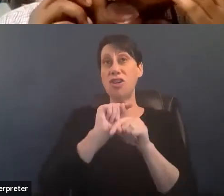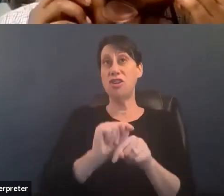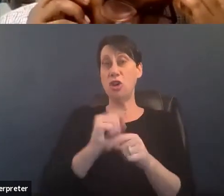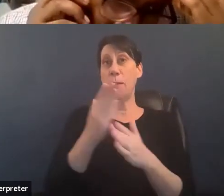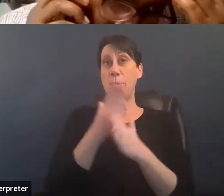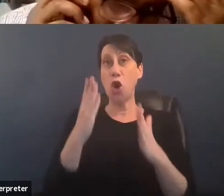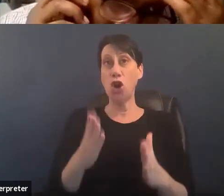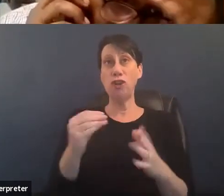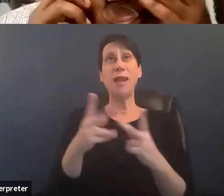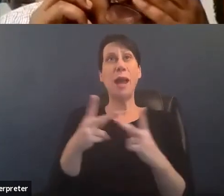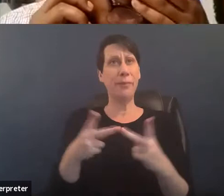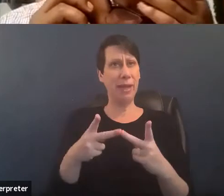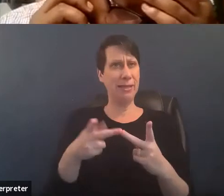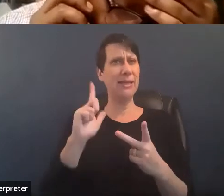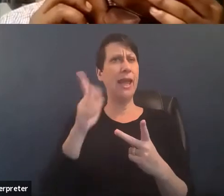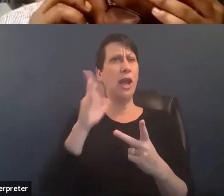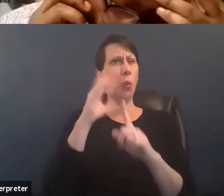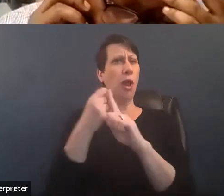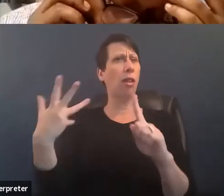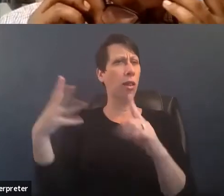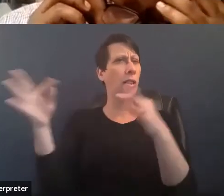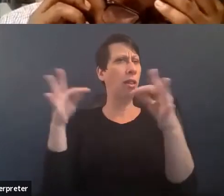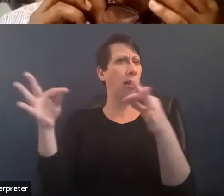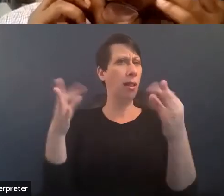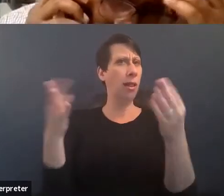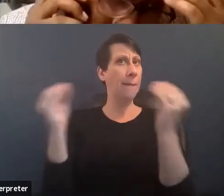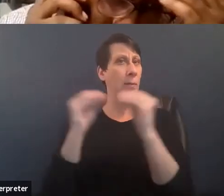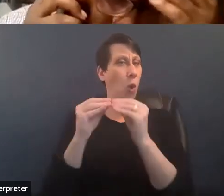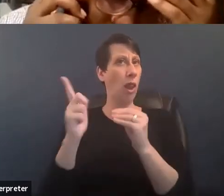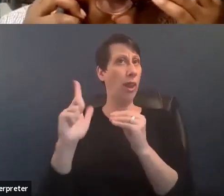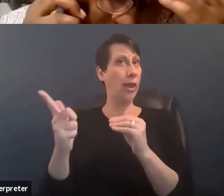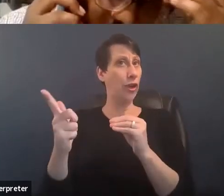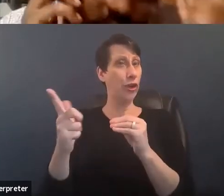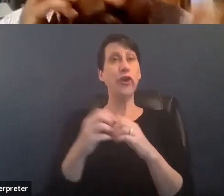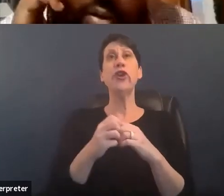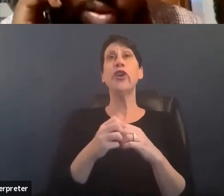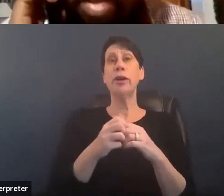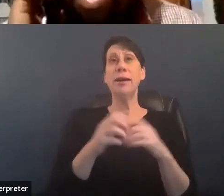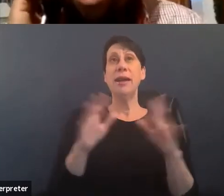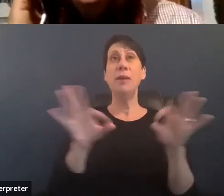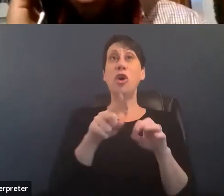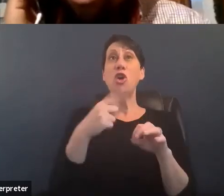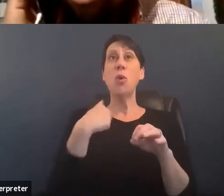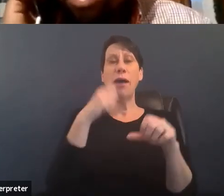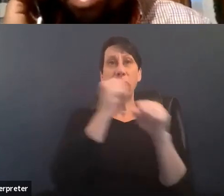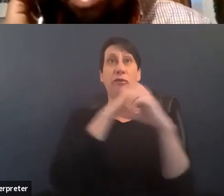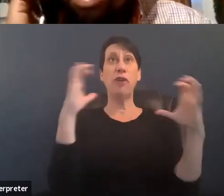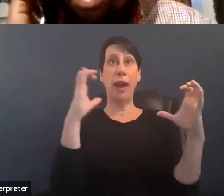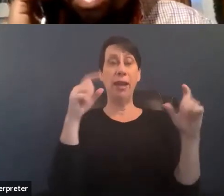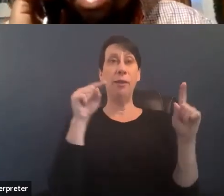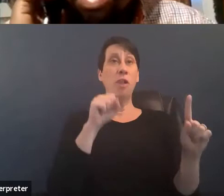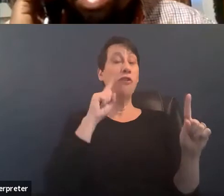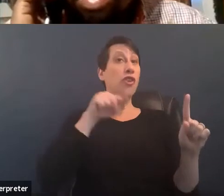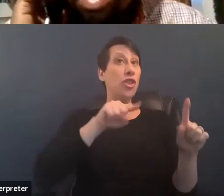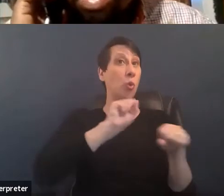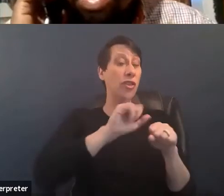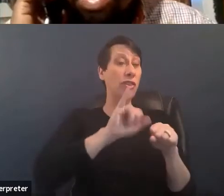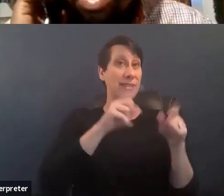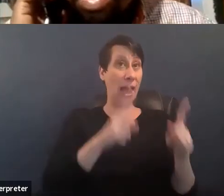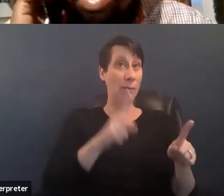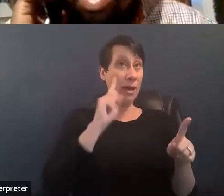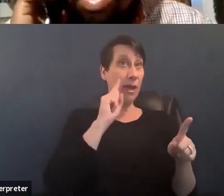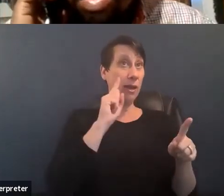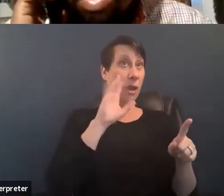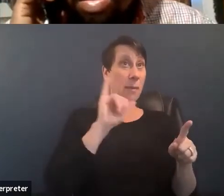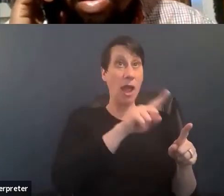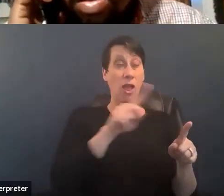non-traditional places. So as you sit and listen, I just want you to have some framework for this work that's done by these people